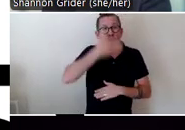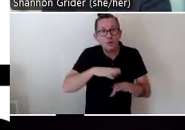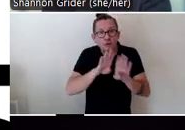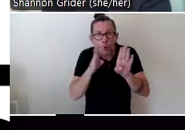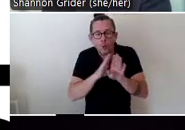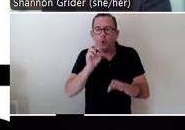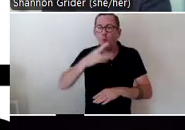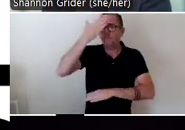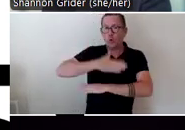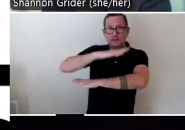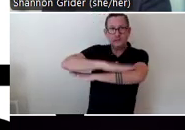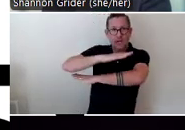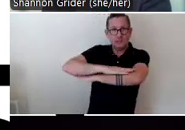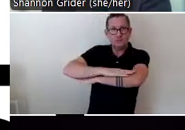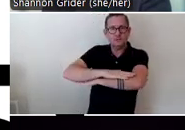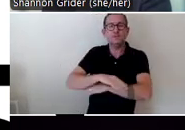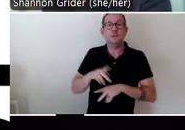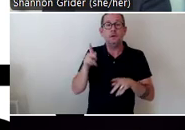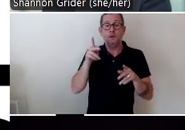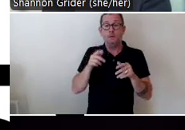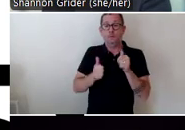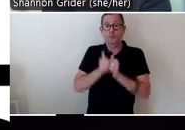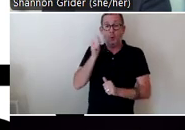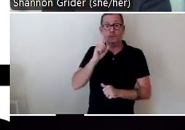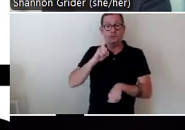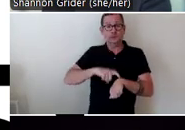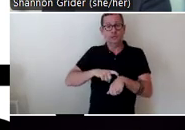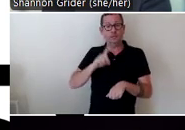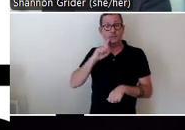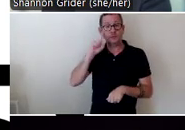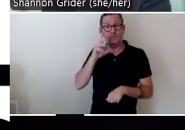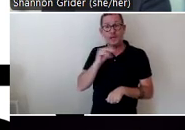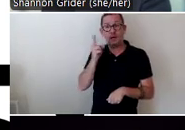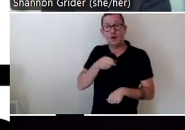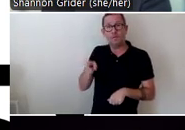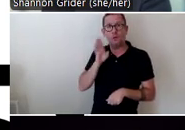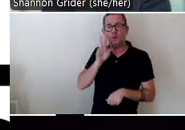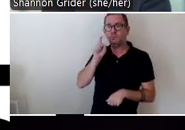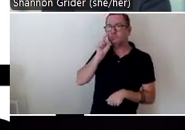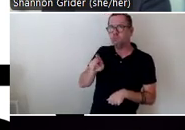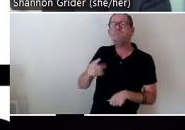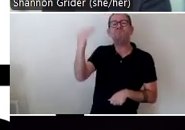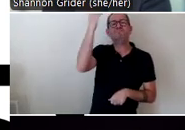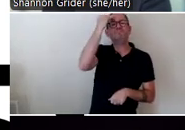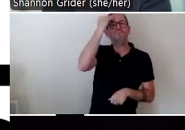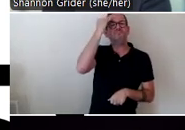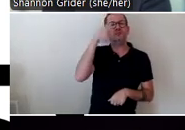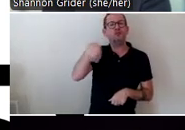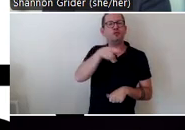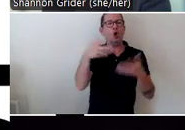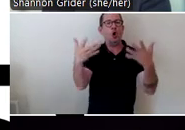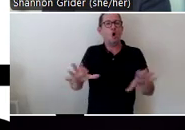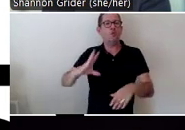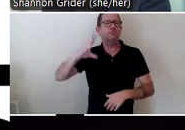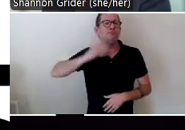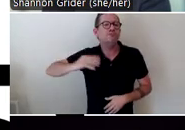If you set up any of these symbols on your signage at your front desk or at the front door, anytime a deaf or